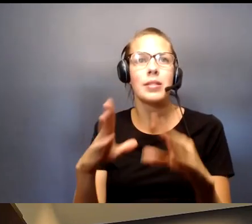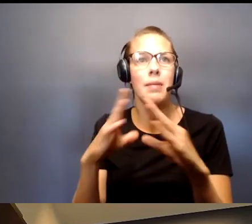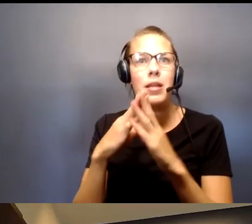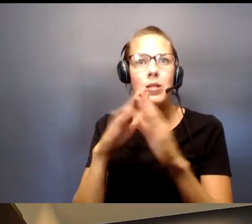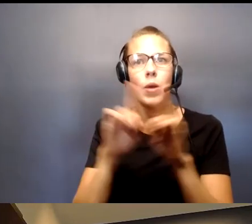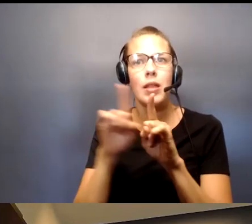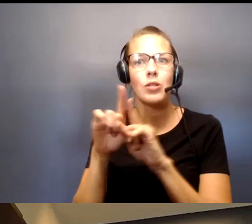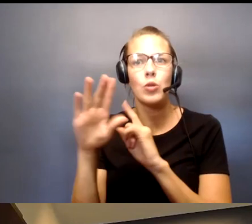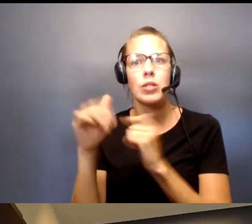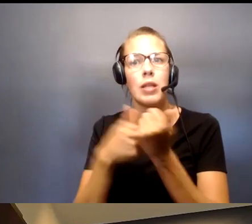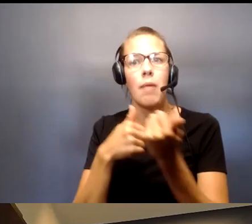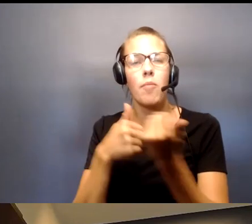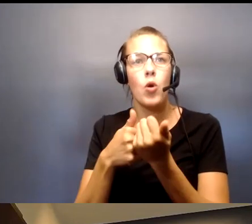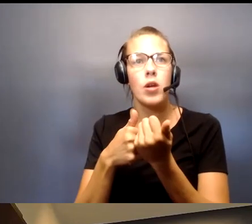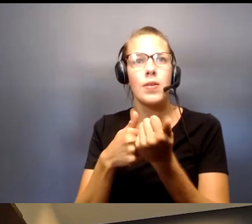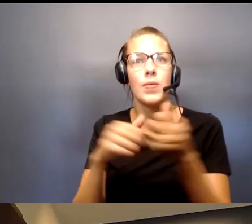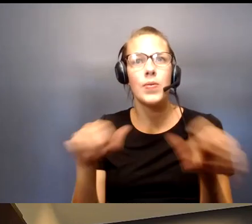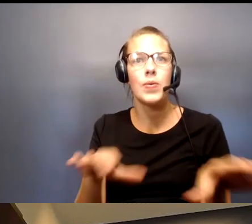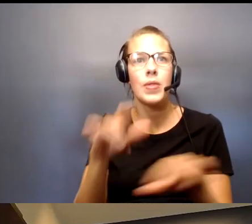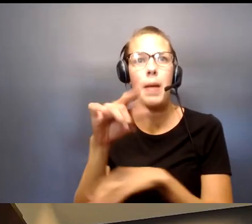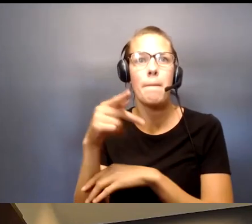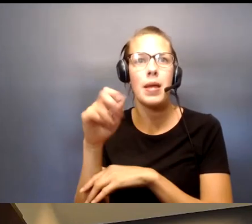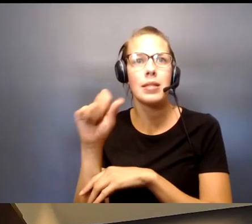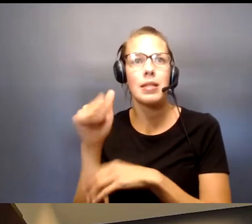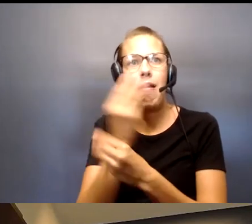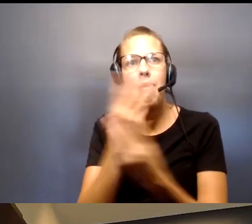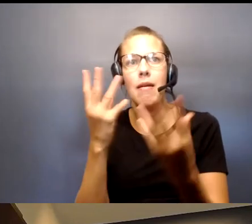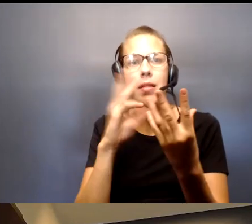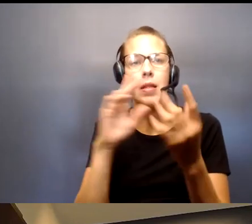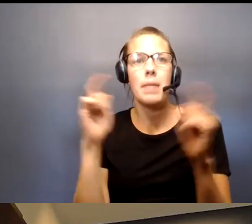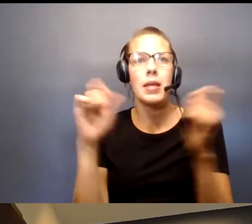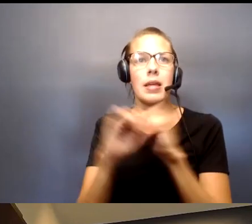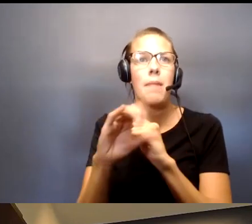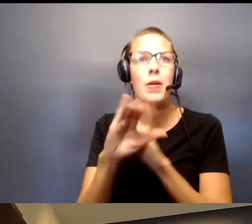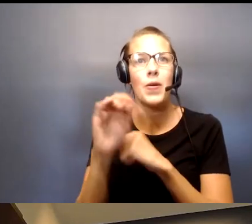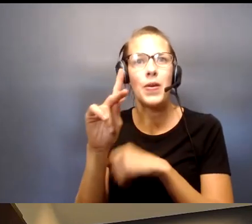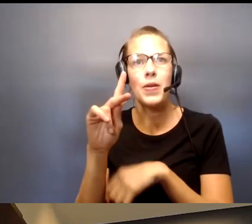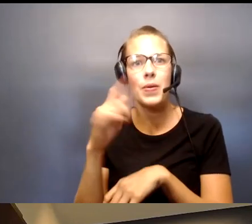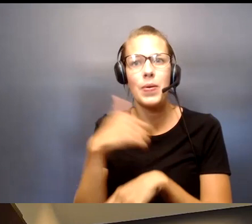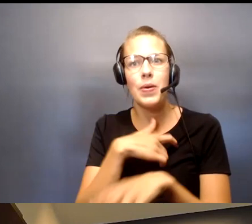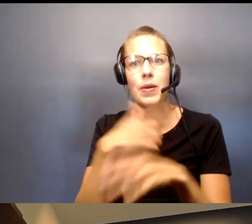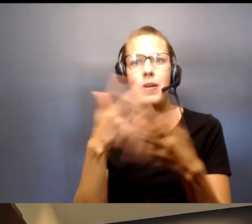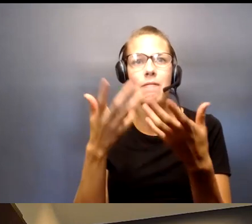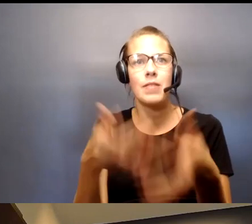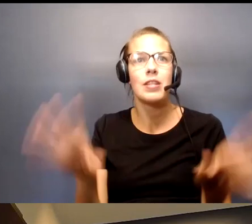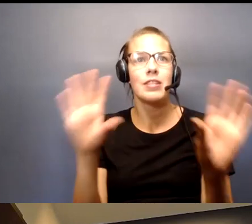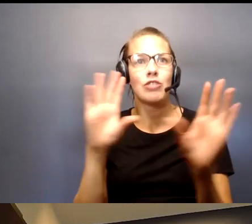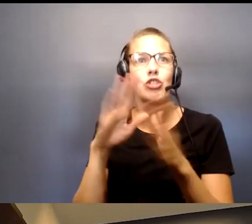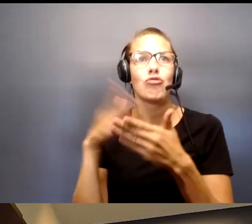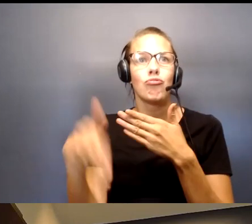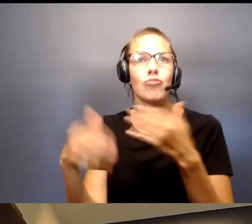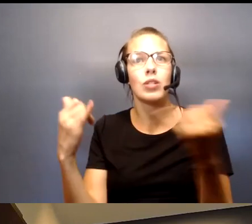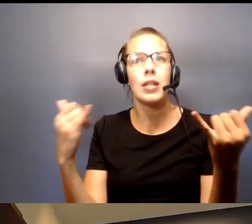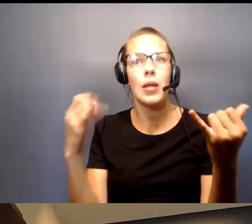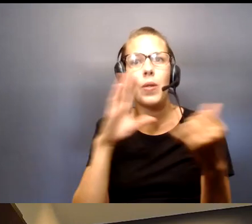for your support as we're doing this PSA as well as this larger campaign. So we are going to go ahead and conclude for today.